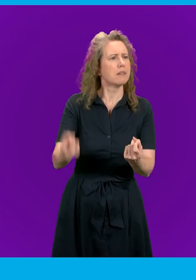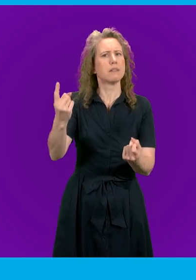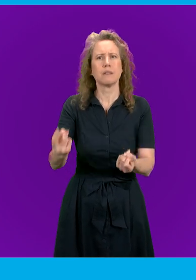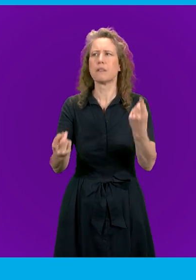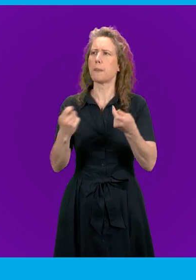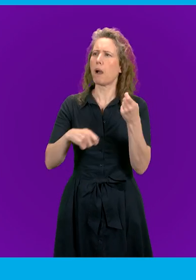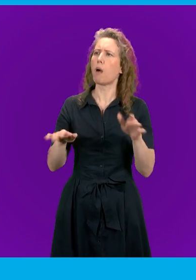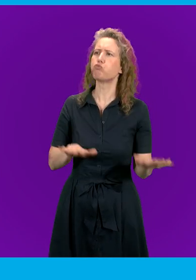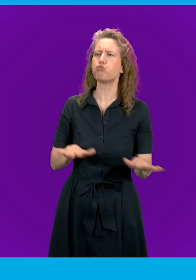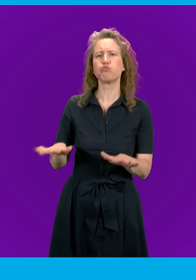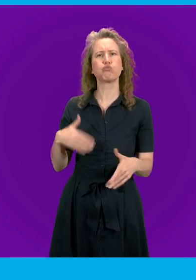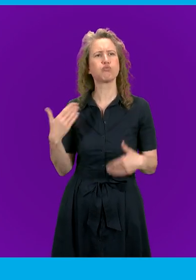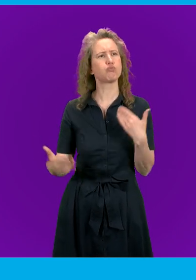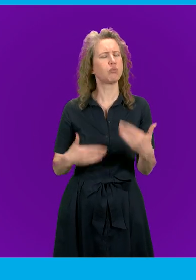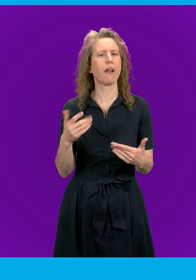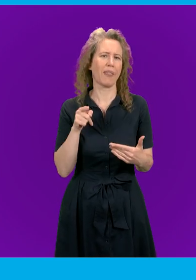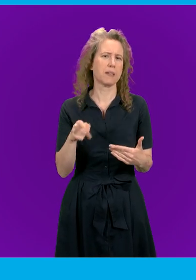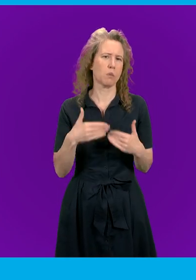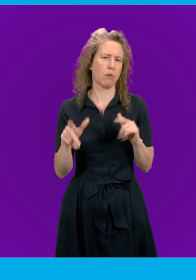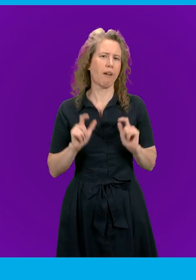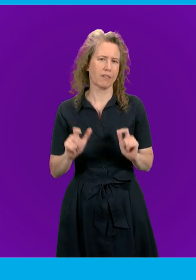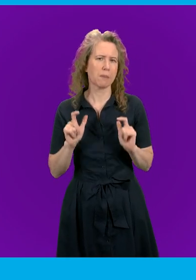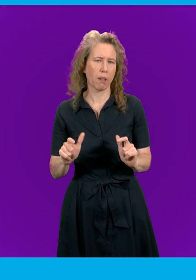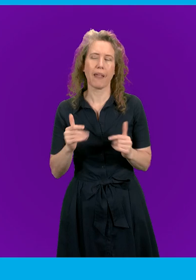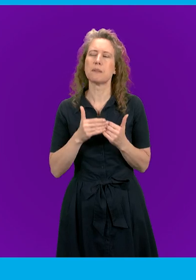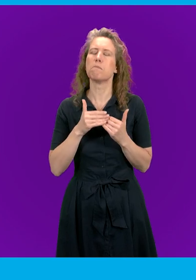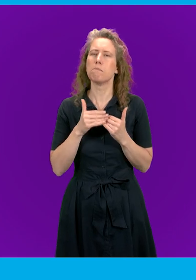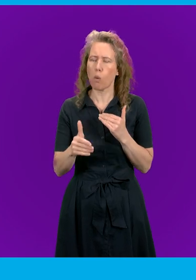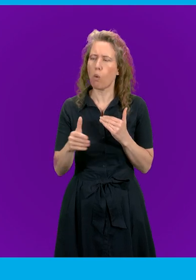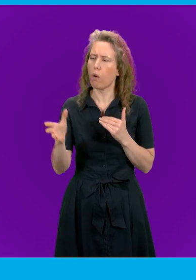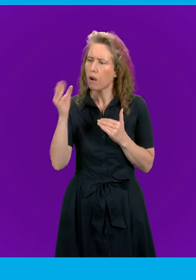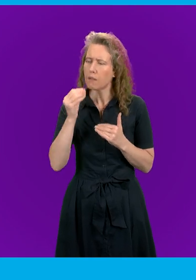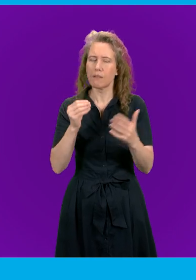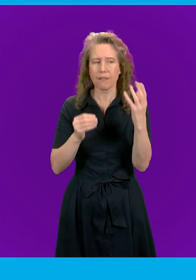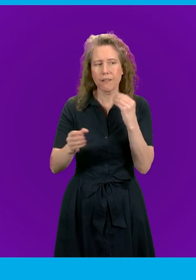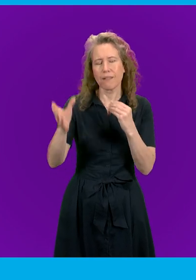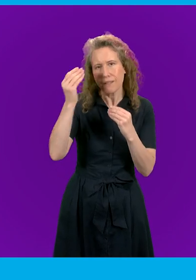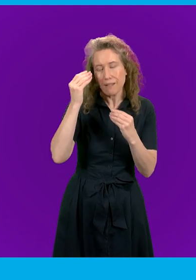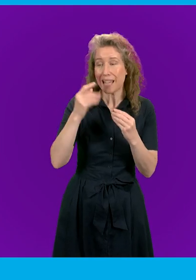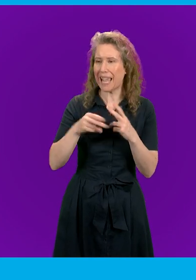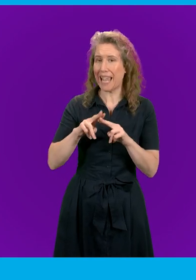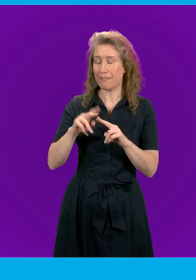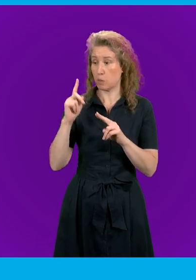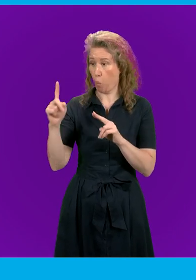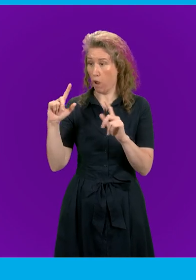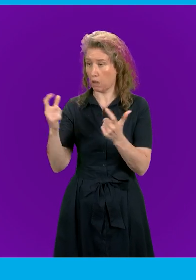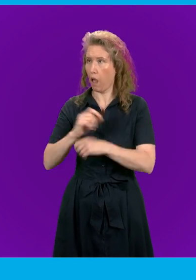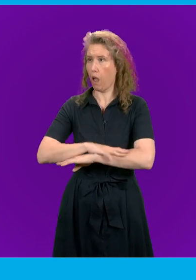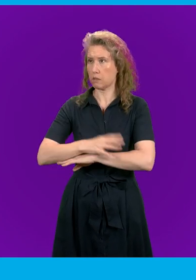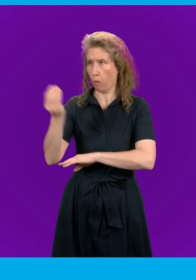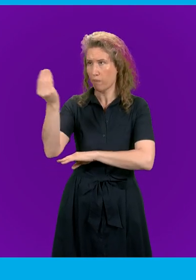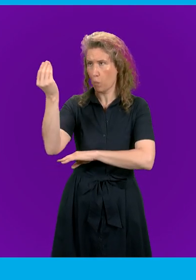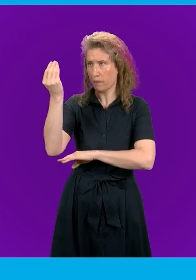next thing, you are more likely to take something away from it instead of switching off when they're just